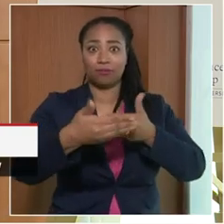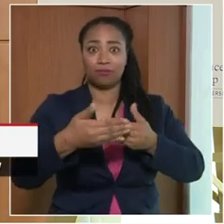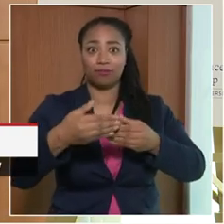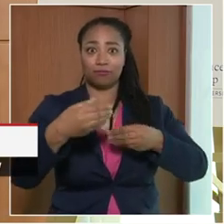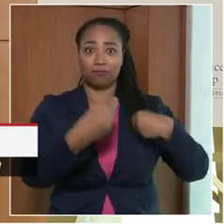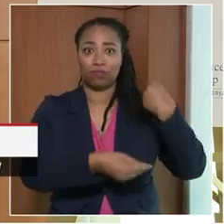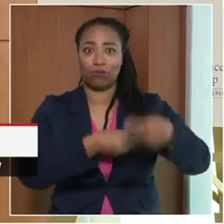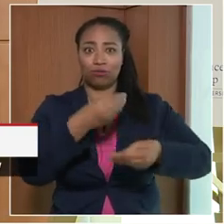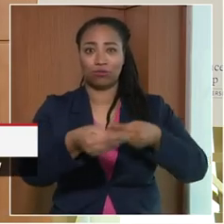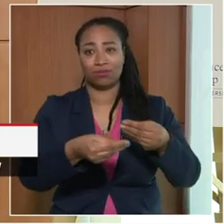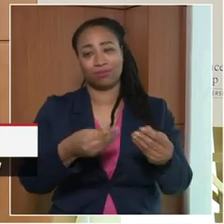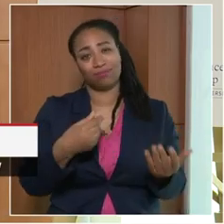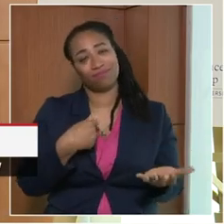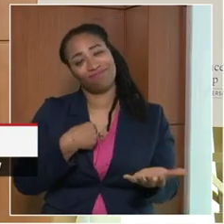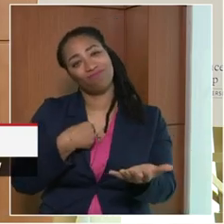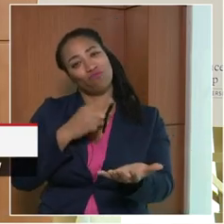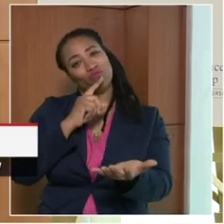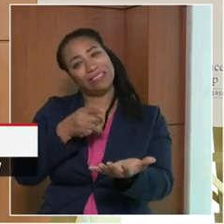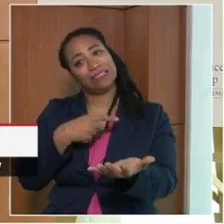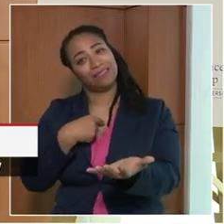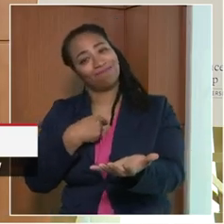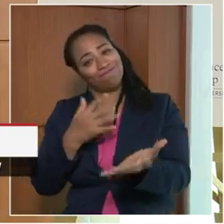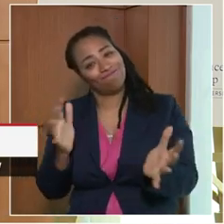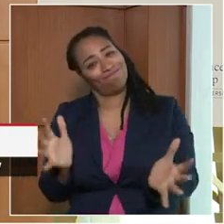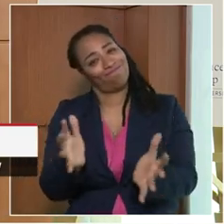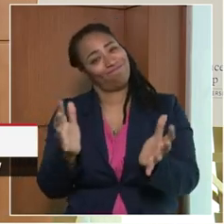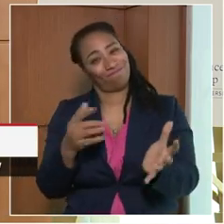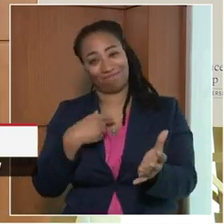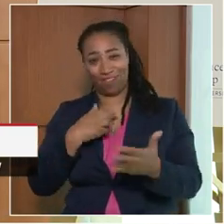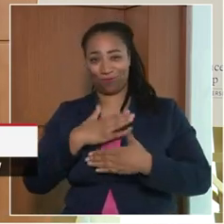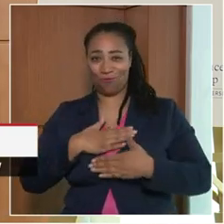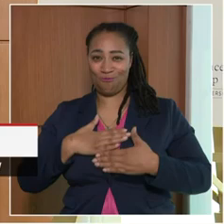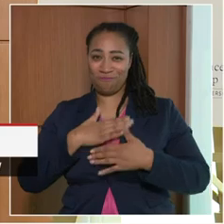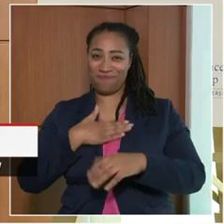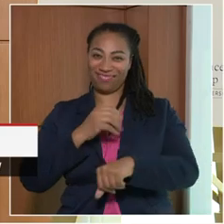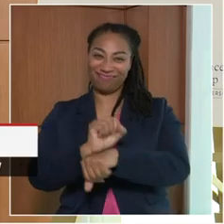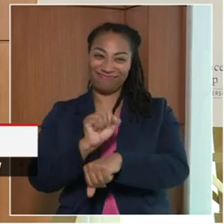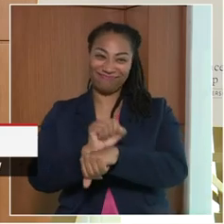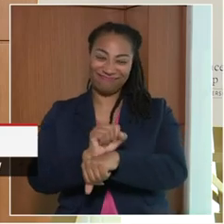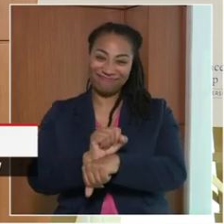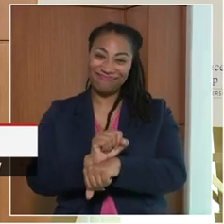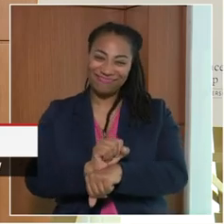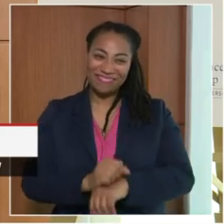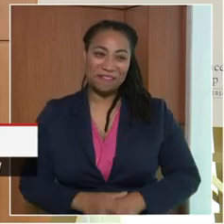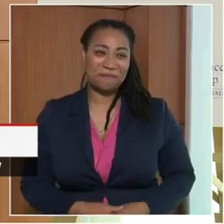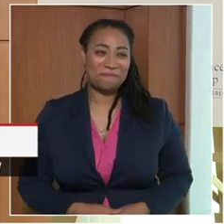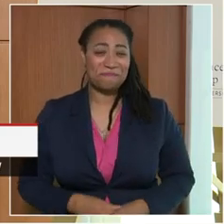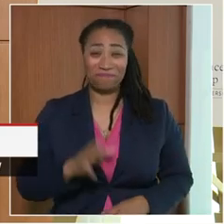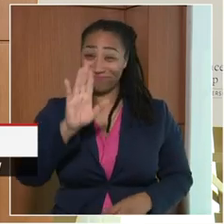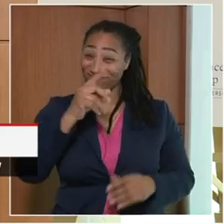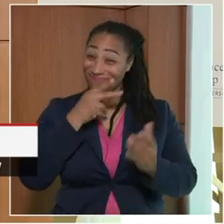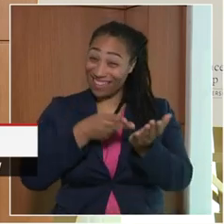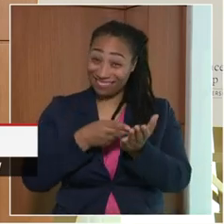day. But I do it with 37,000 of the most talented people